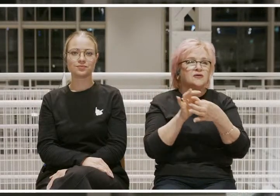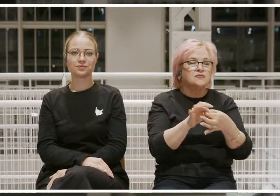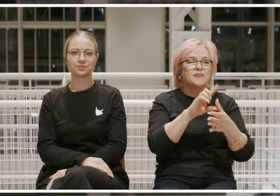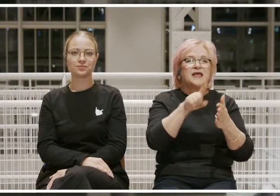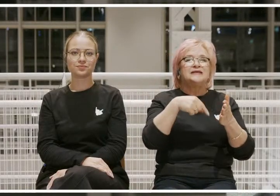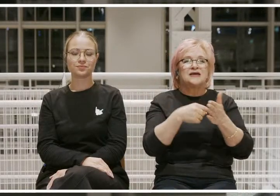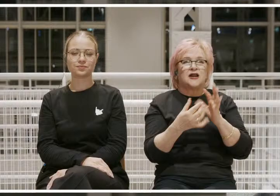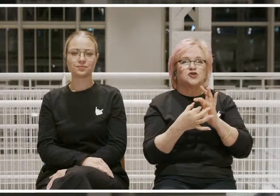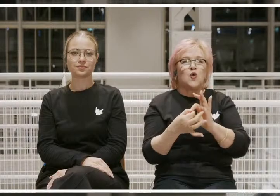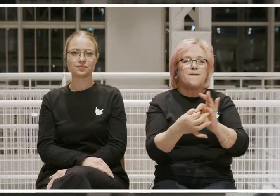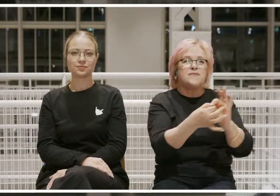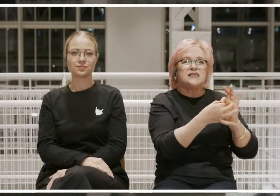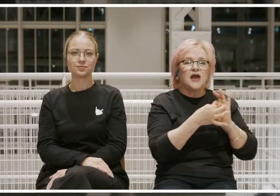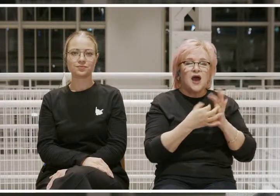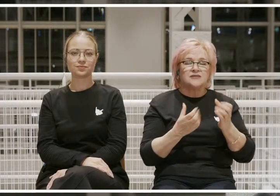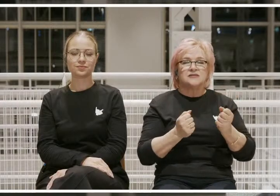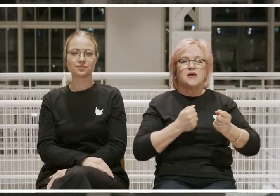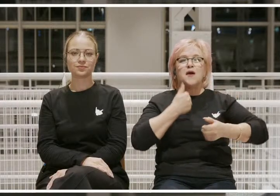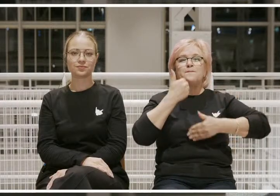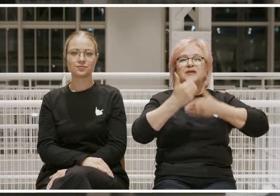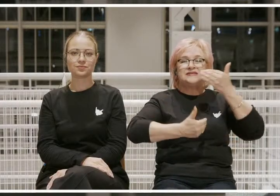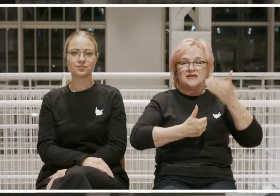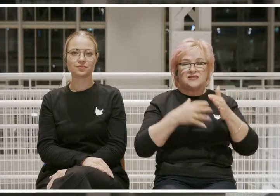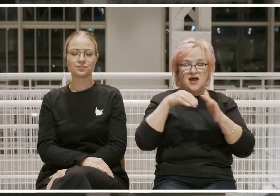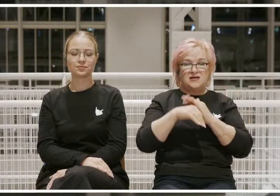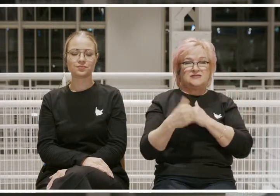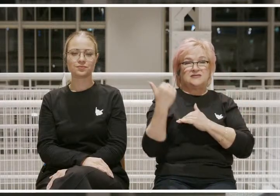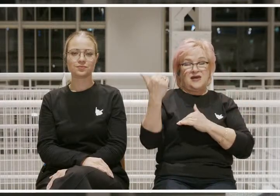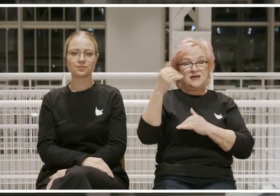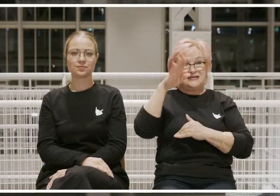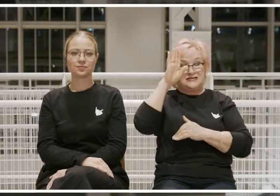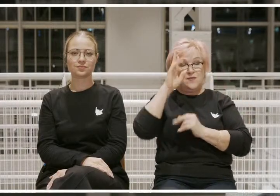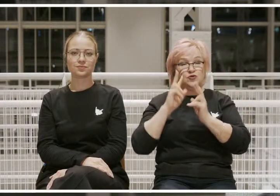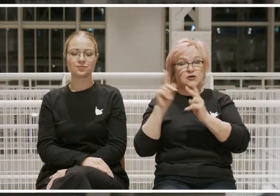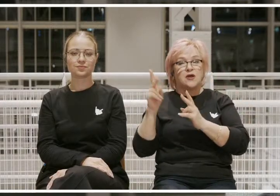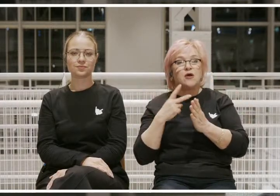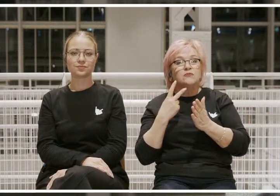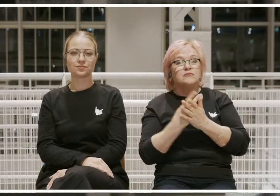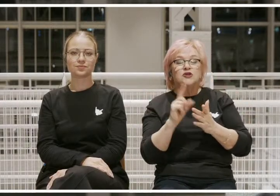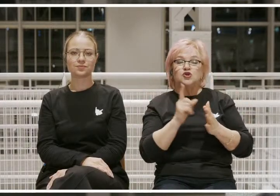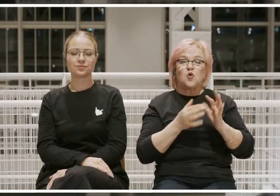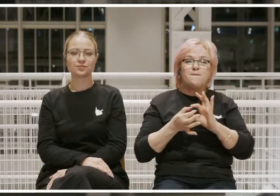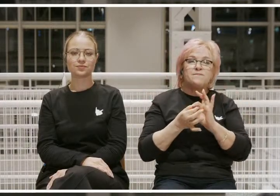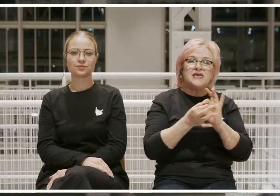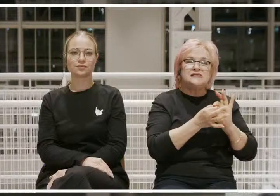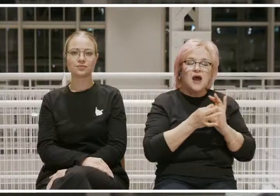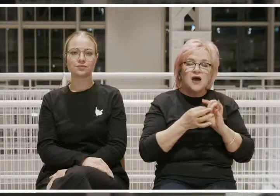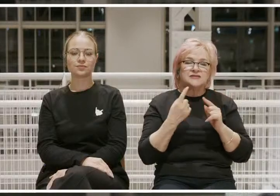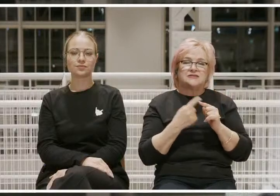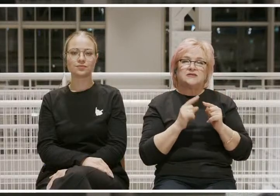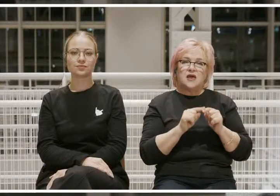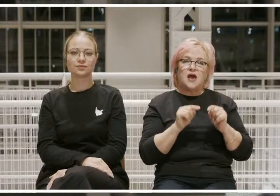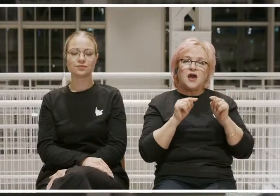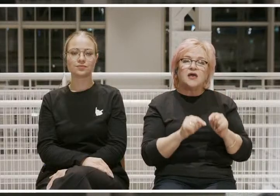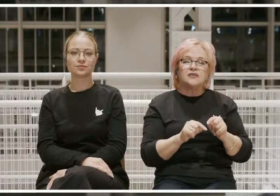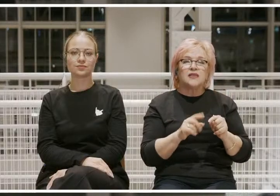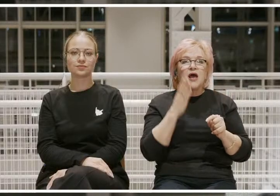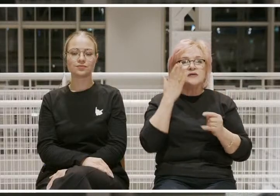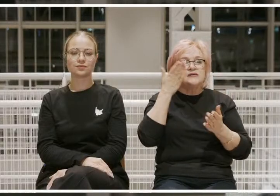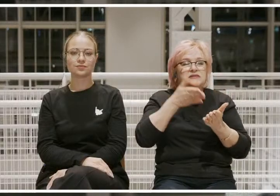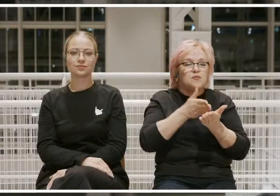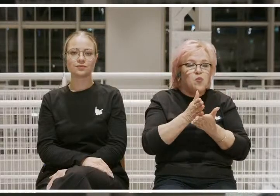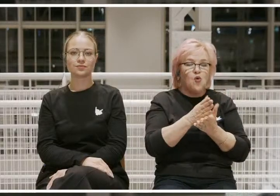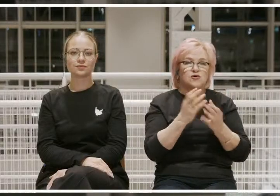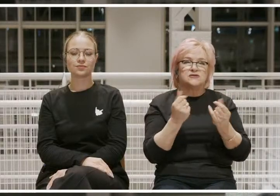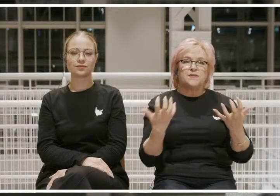Istanbul Biennial shows us that actually mediation is a way to generate events,